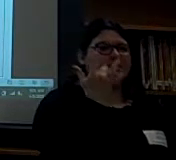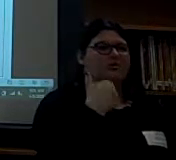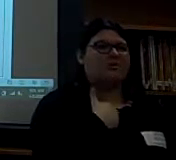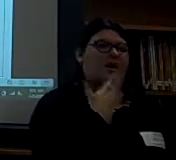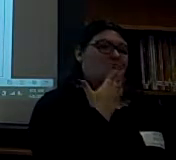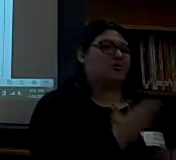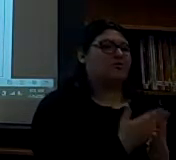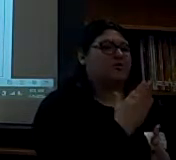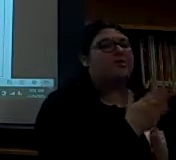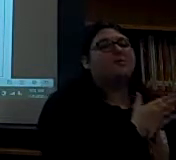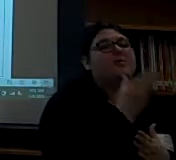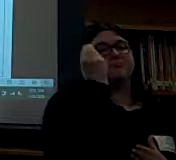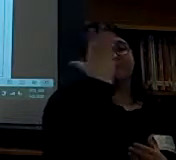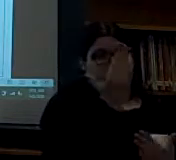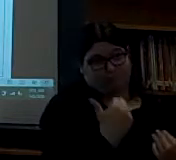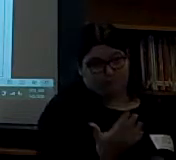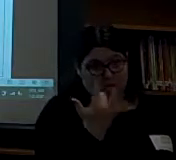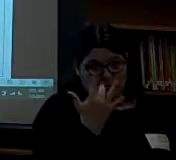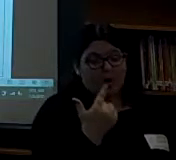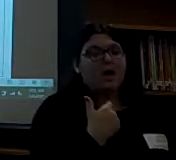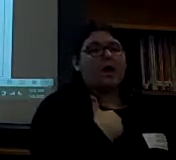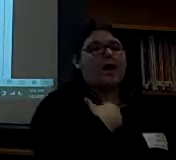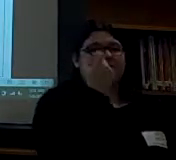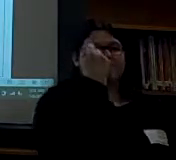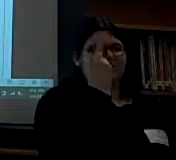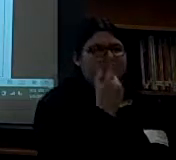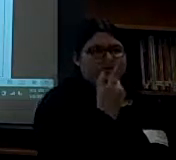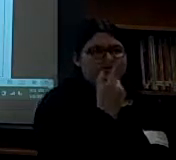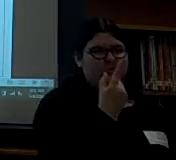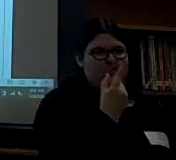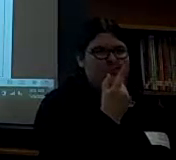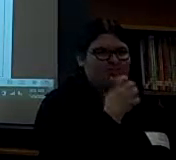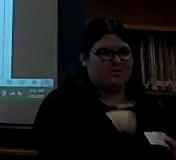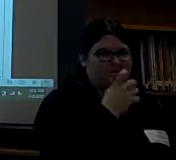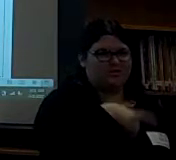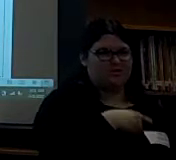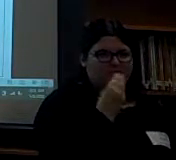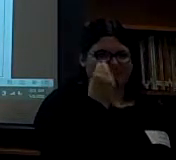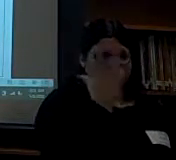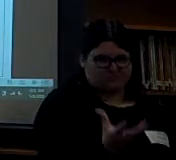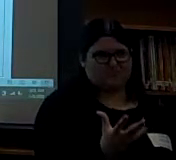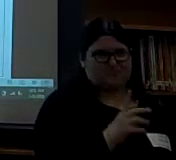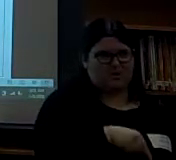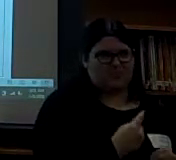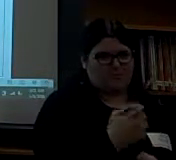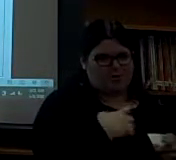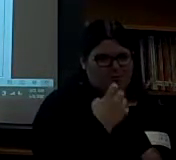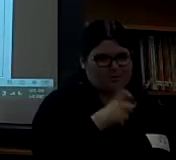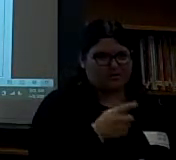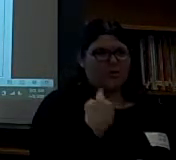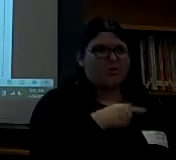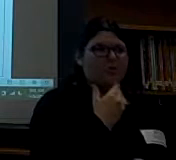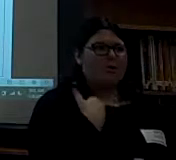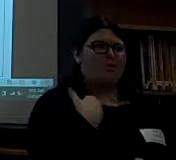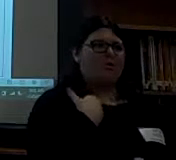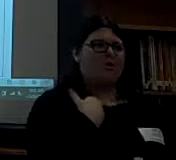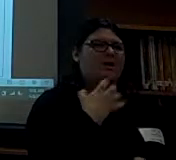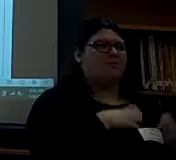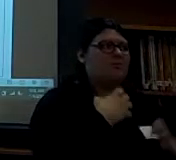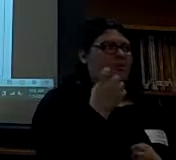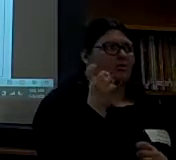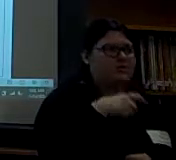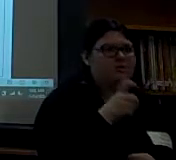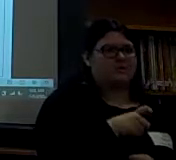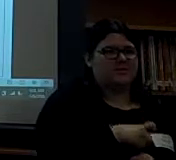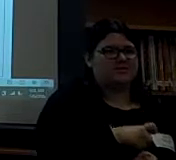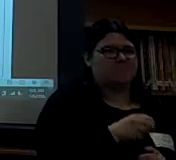was a good therapist. I'm going to tell you right now, because I understood this, and I'm going to teach this to you about your children as well. We have certain emotional needs,